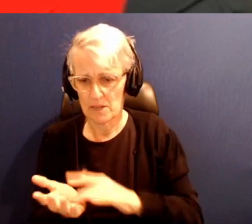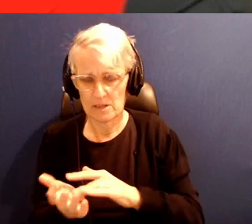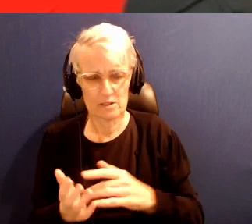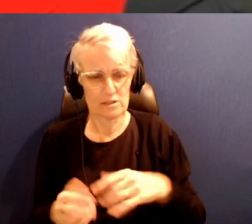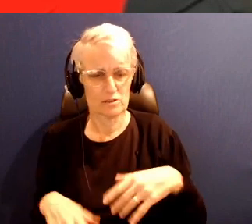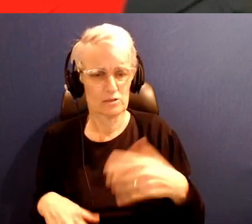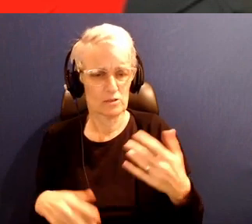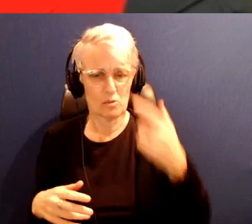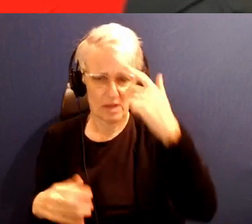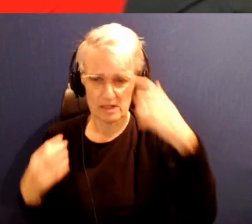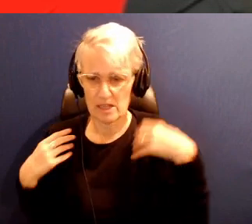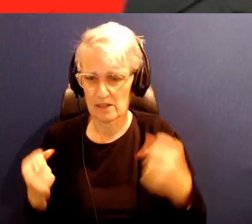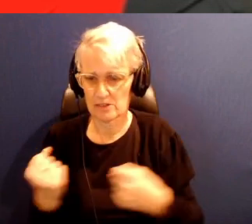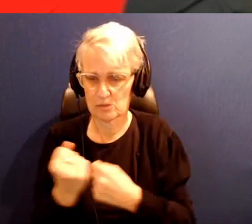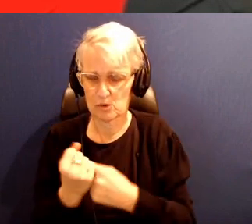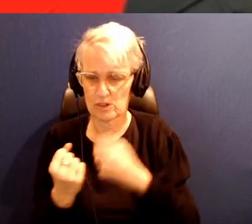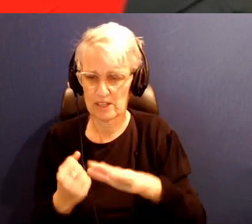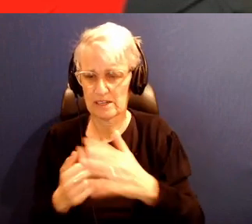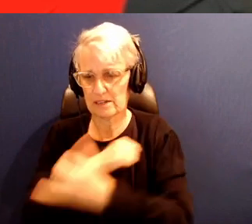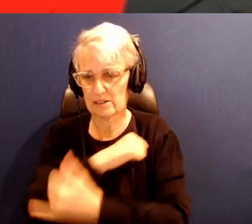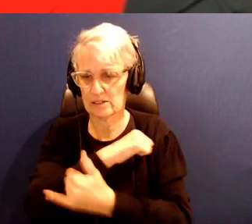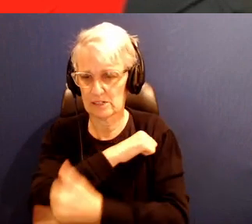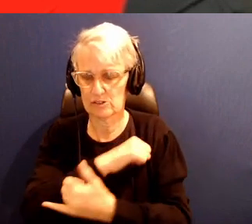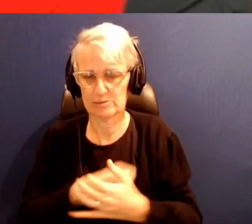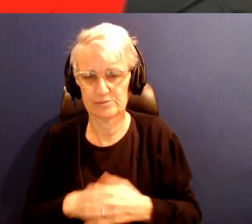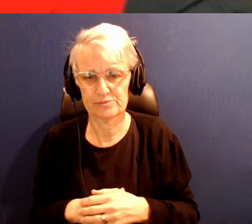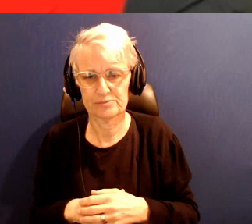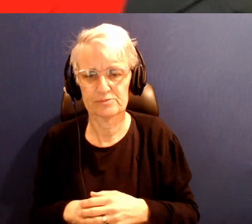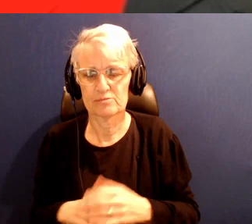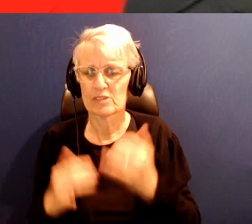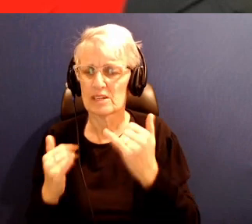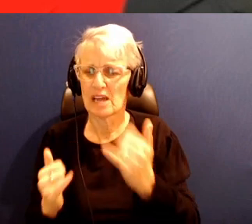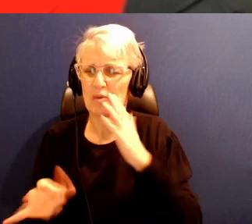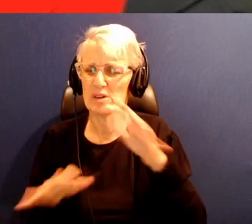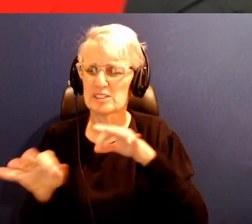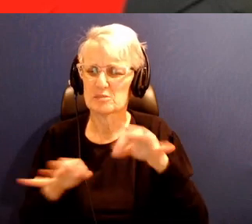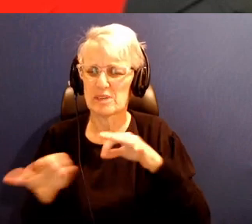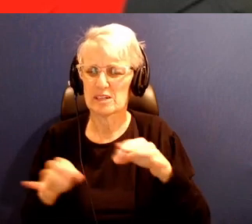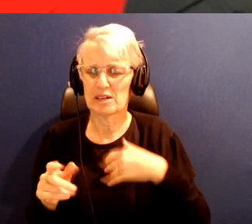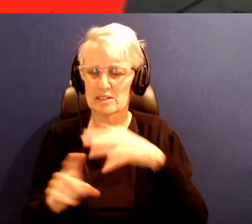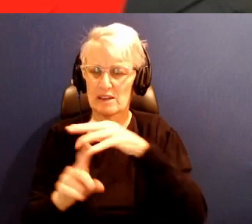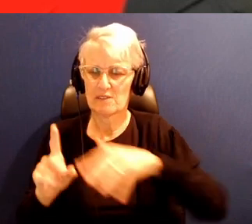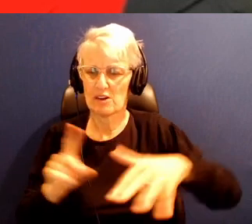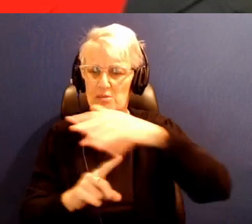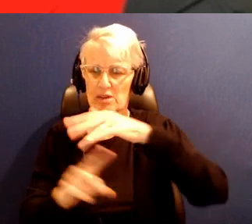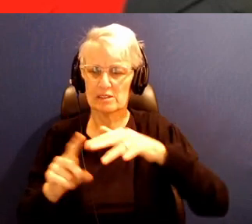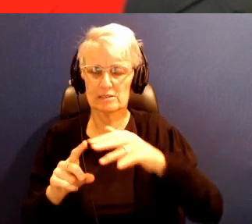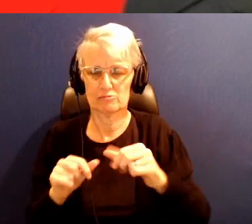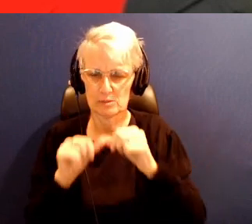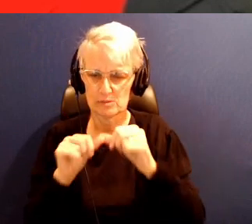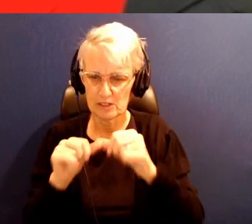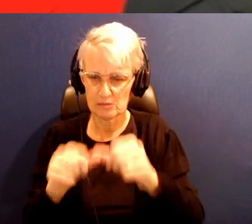or mental health support in the host country. We will now discuss environmental sustainability and